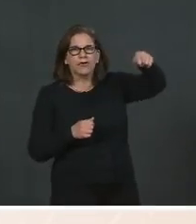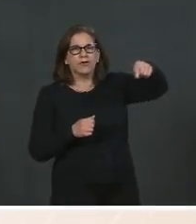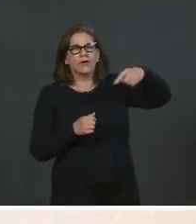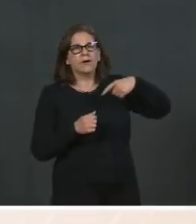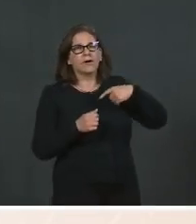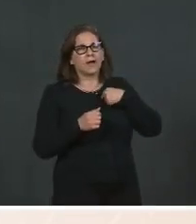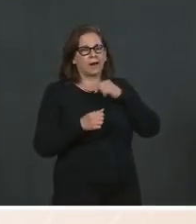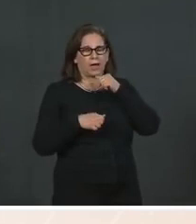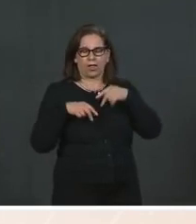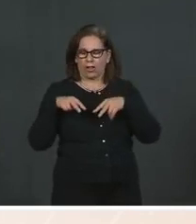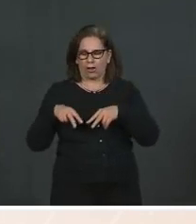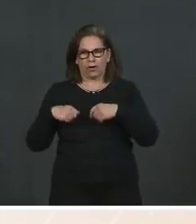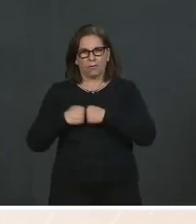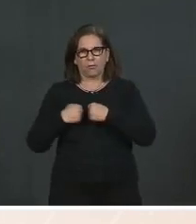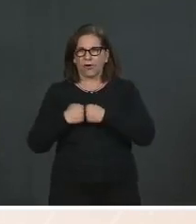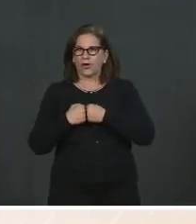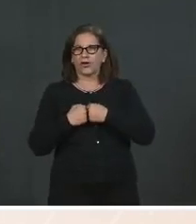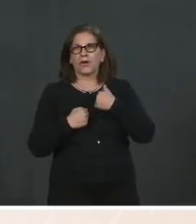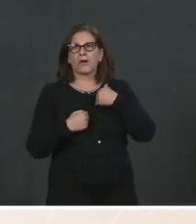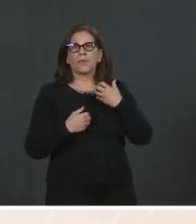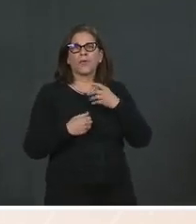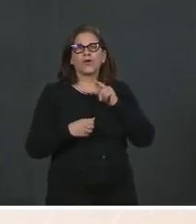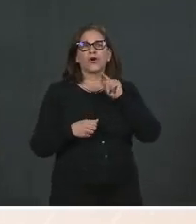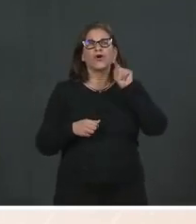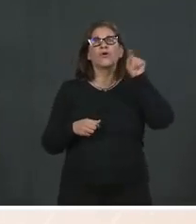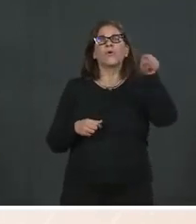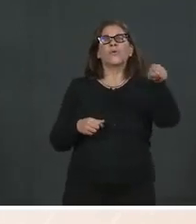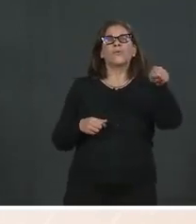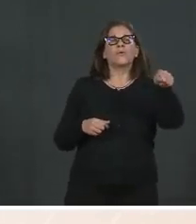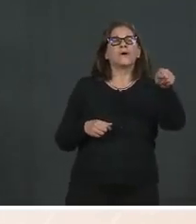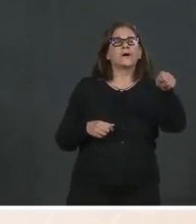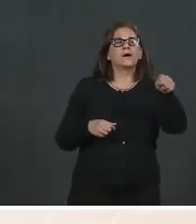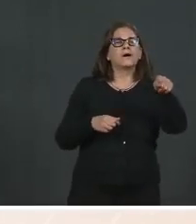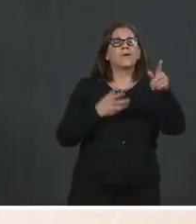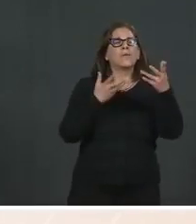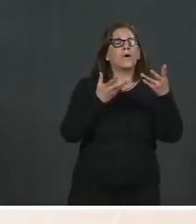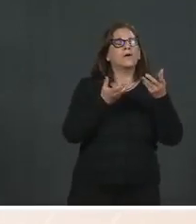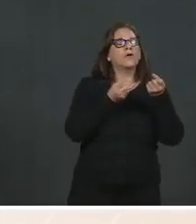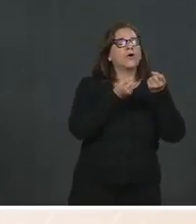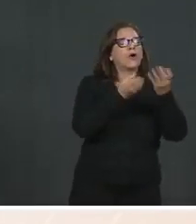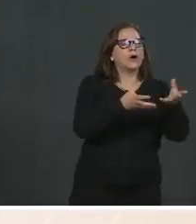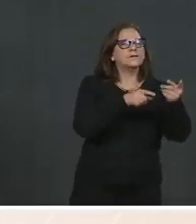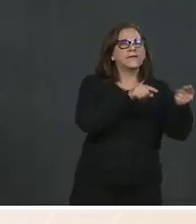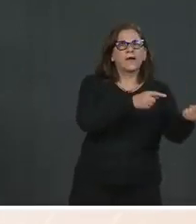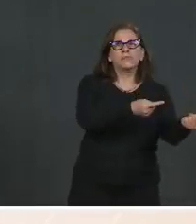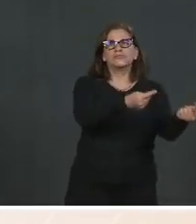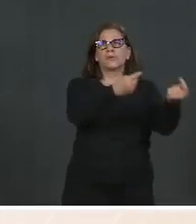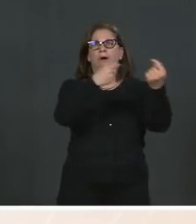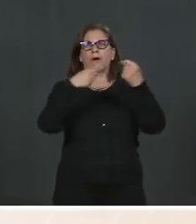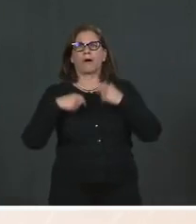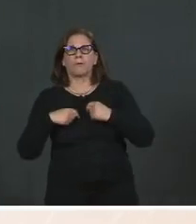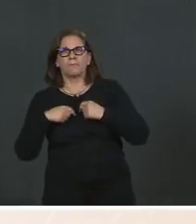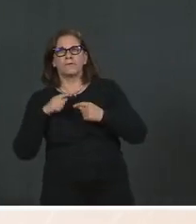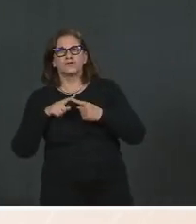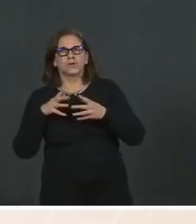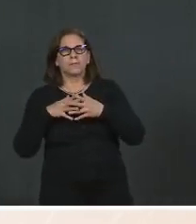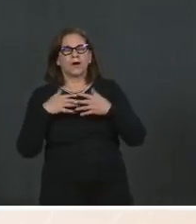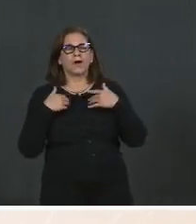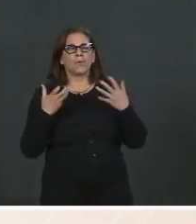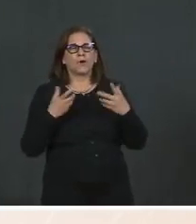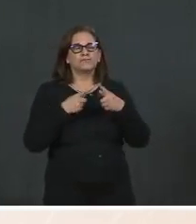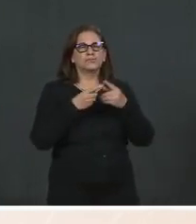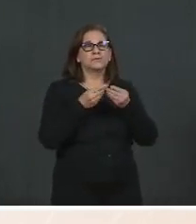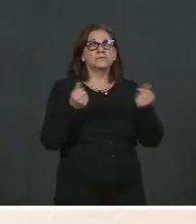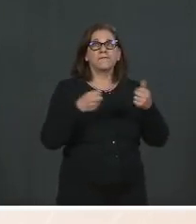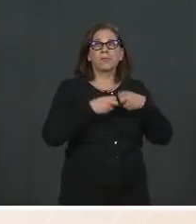did a readout after the meetings and the trips last week. I don't have an additional readout for you, other than to convey that we